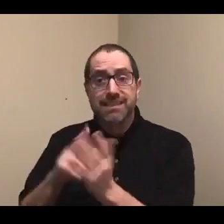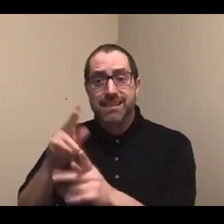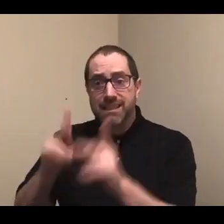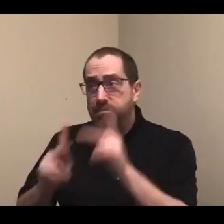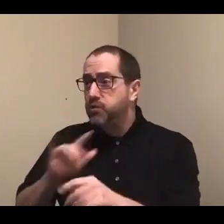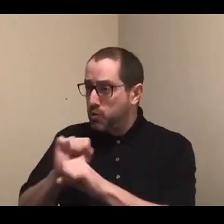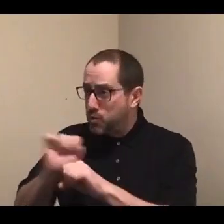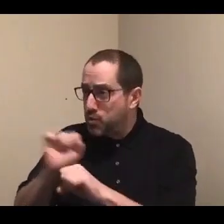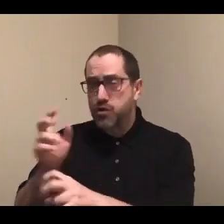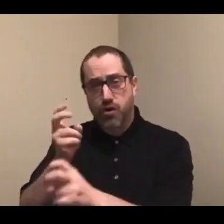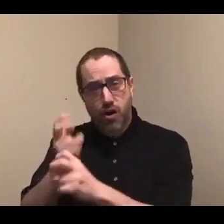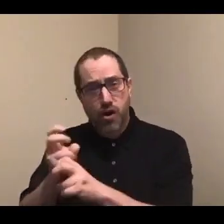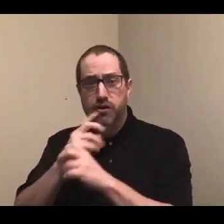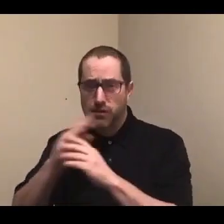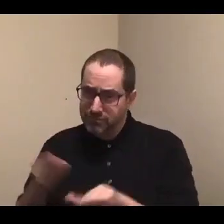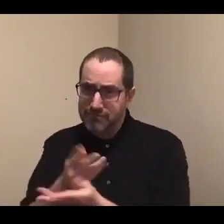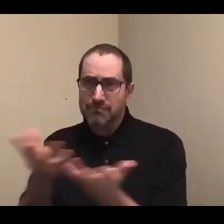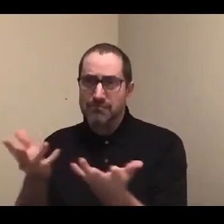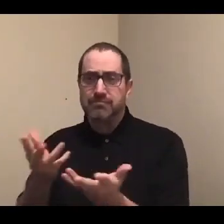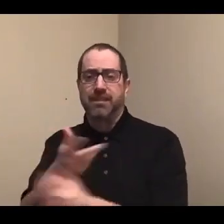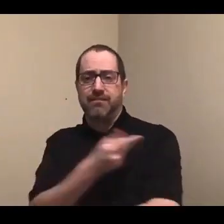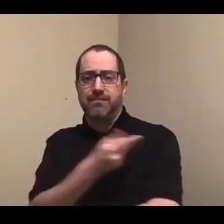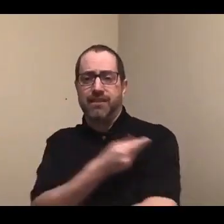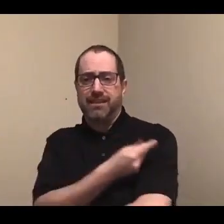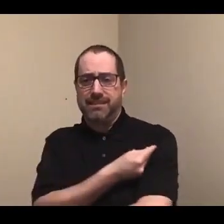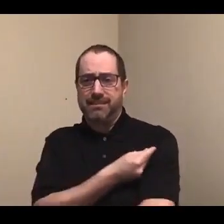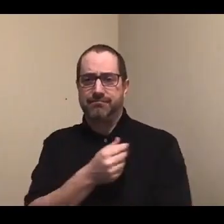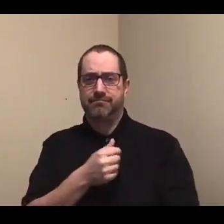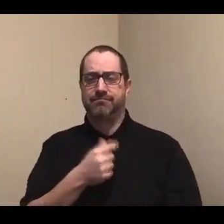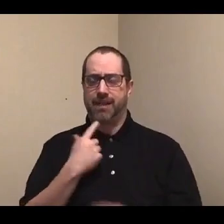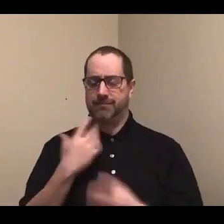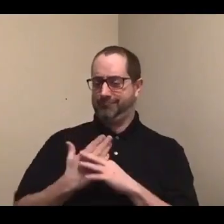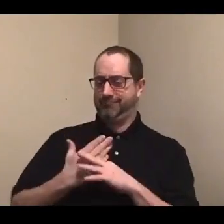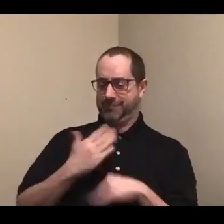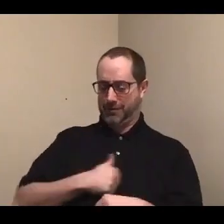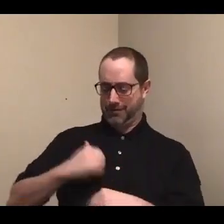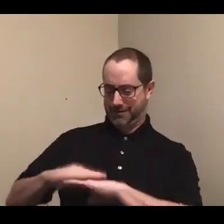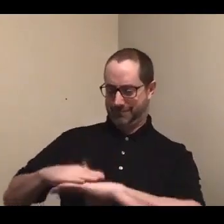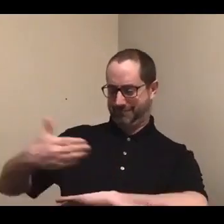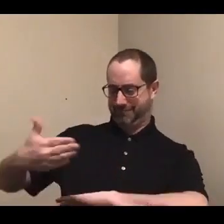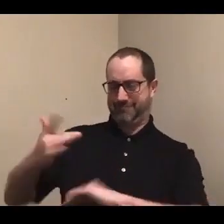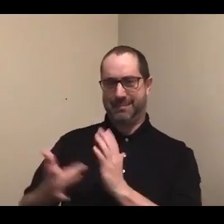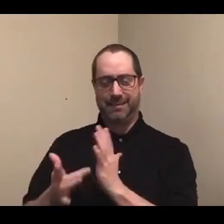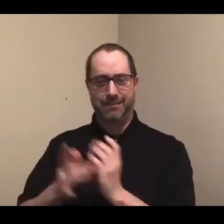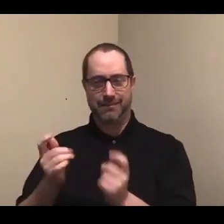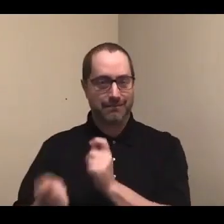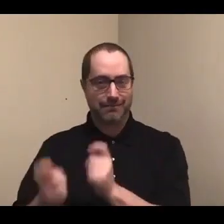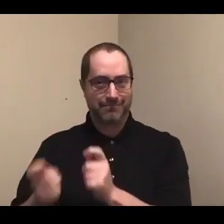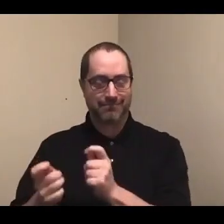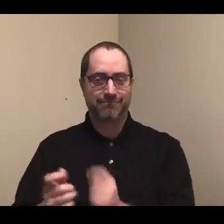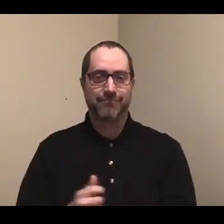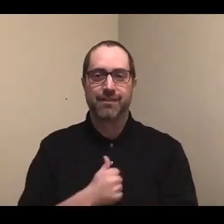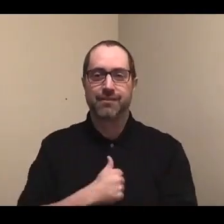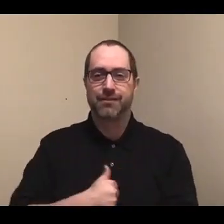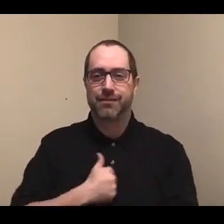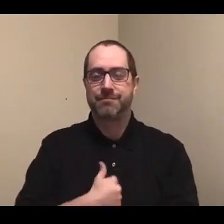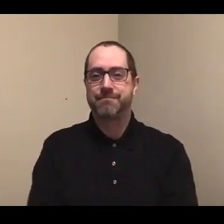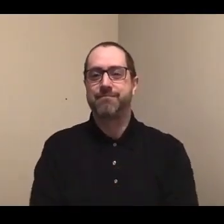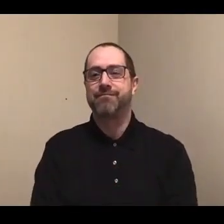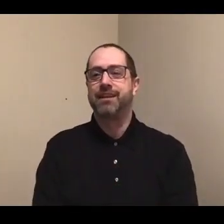Sorry, I switched to technology today. I want to assure them that all the hard work in saving lives and is helping us move closer to ending